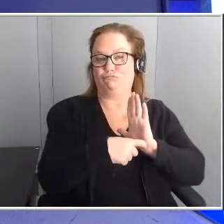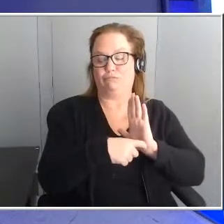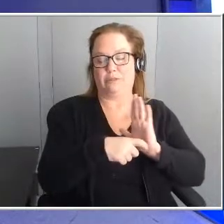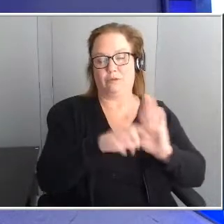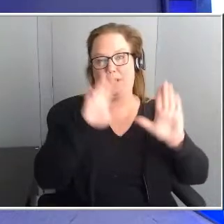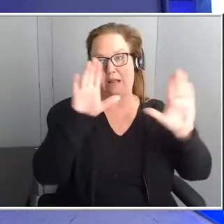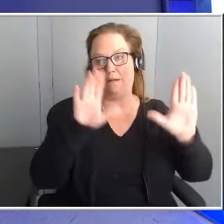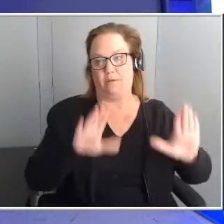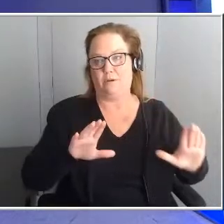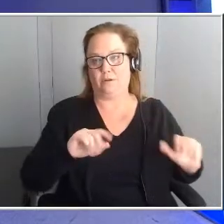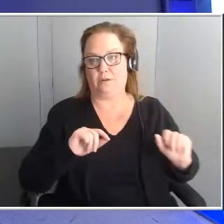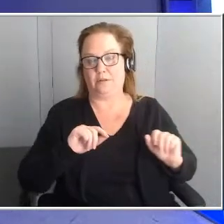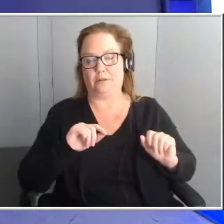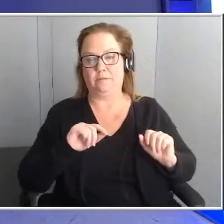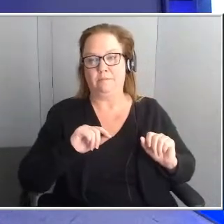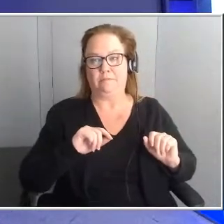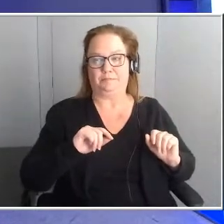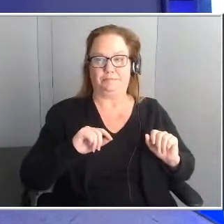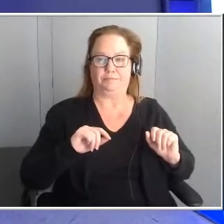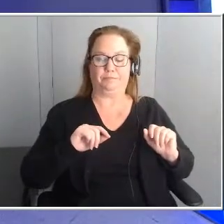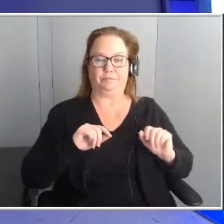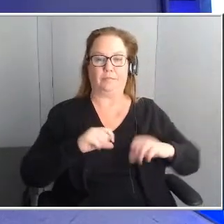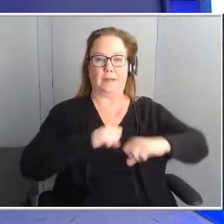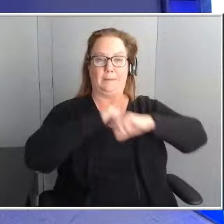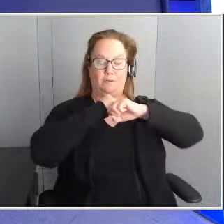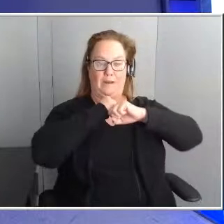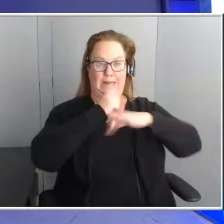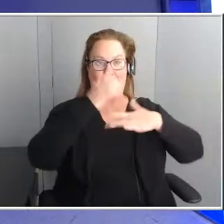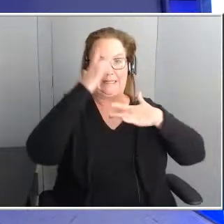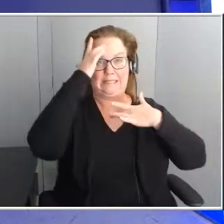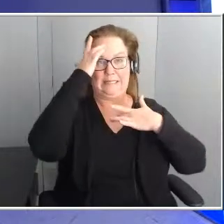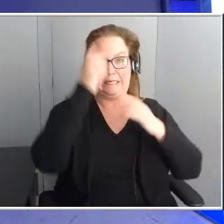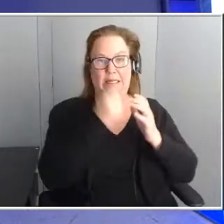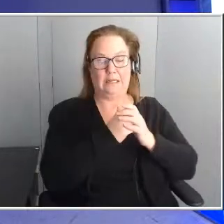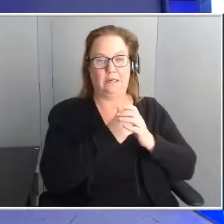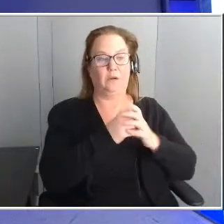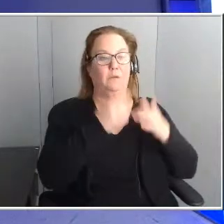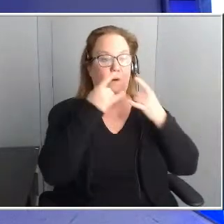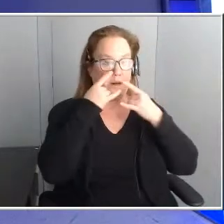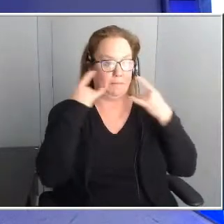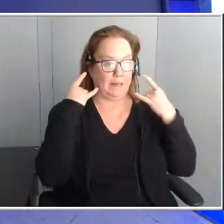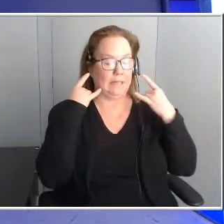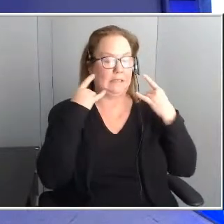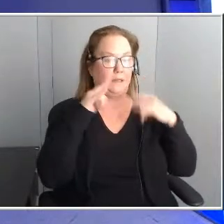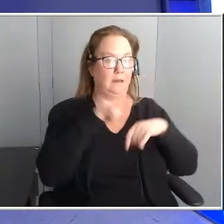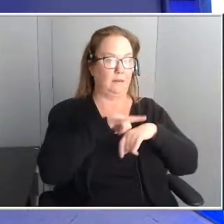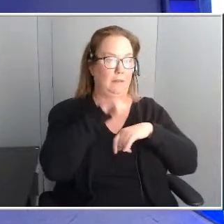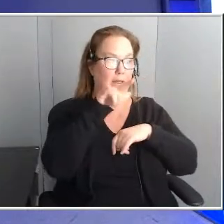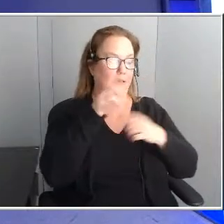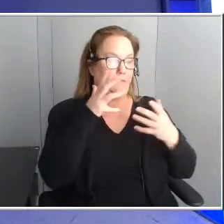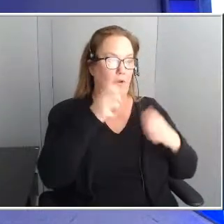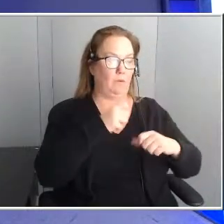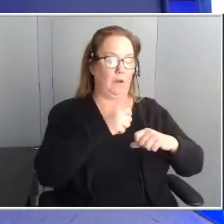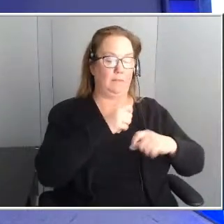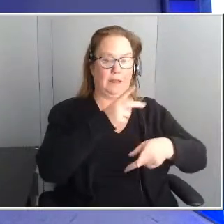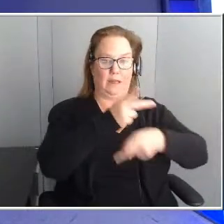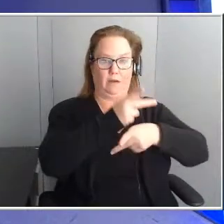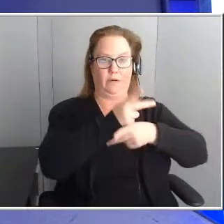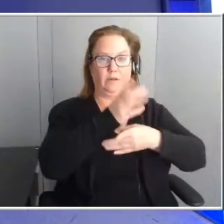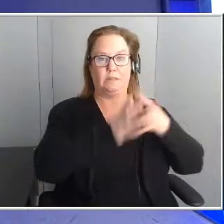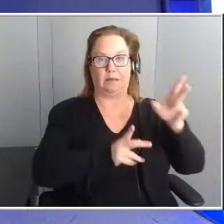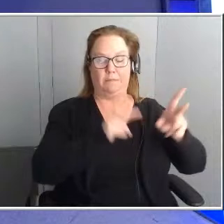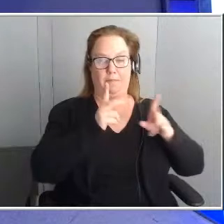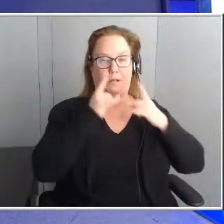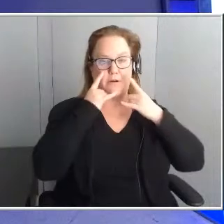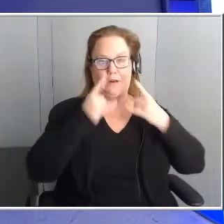helpful. I want to talk about preventing getting sick, right? We know to wear masks on planes if you want to be super careful. Some people are done wearing